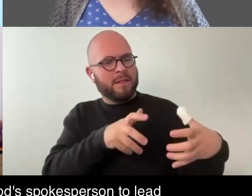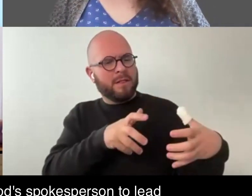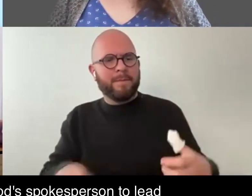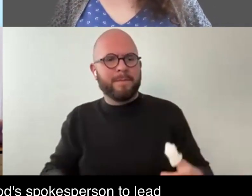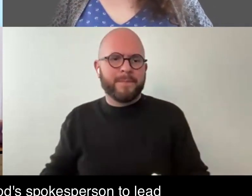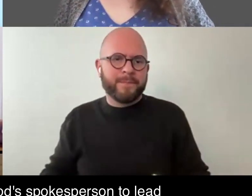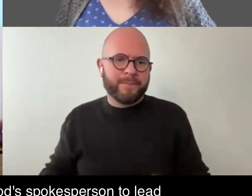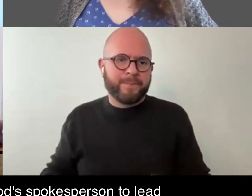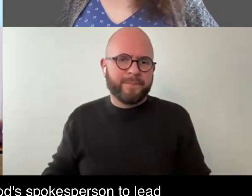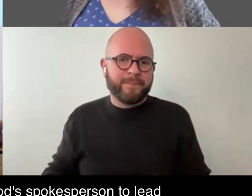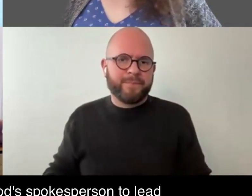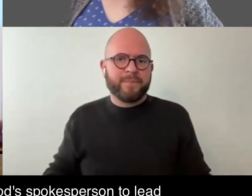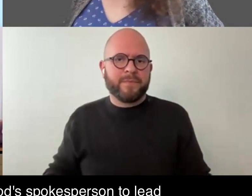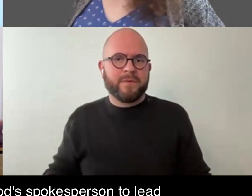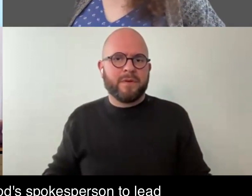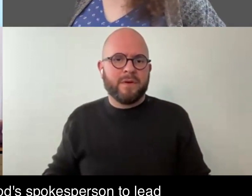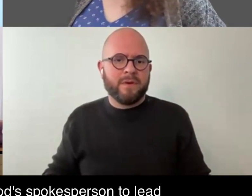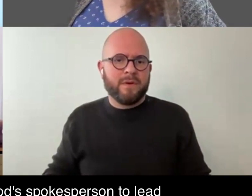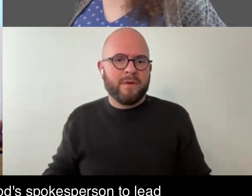loved reading